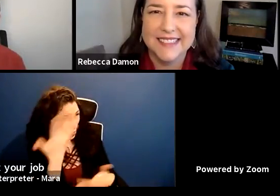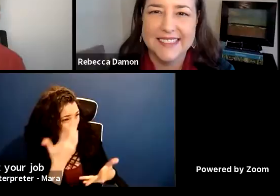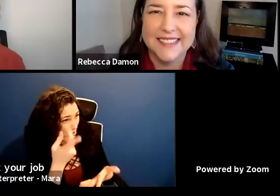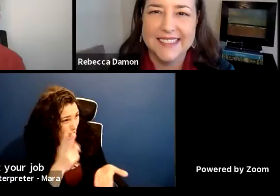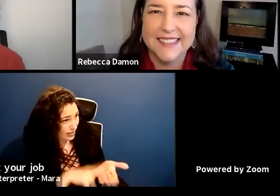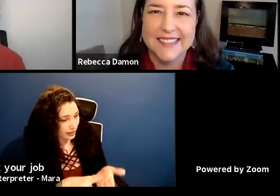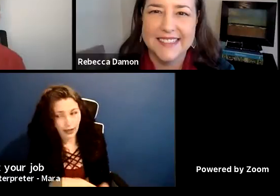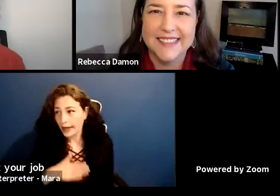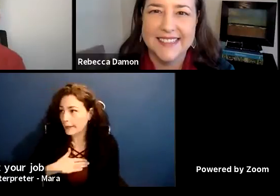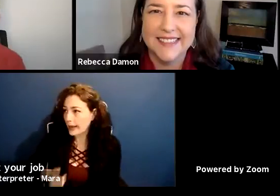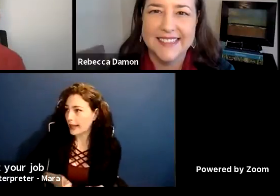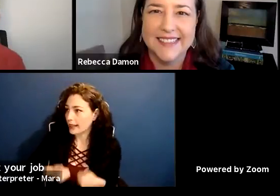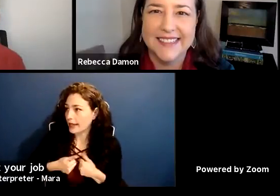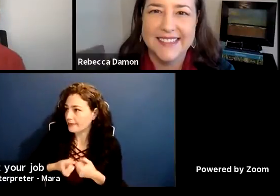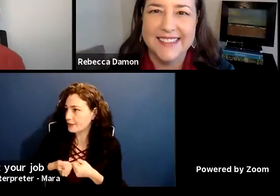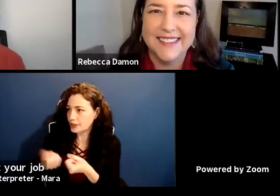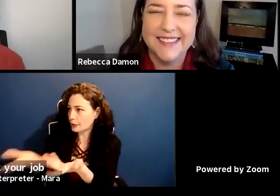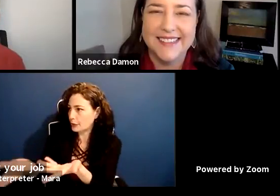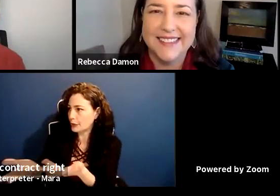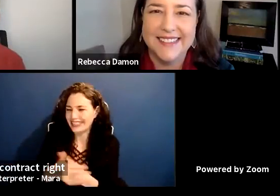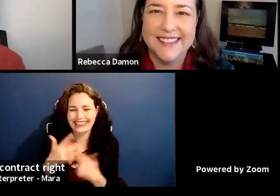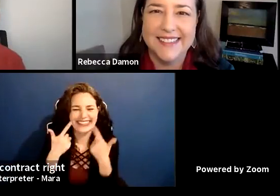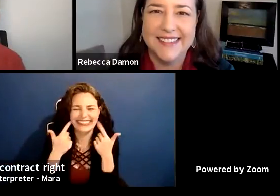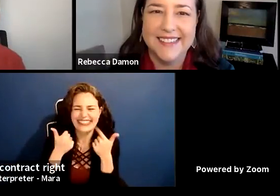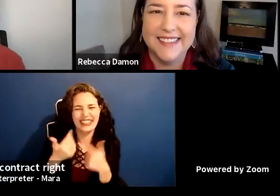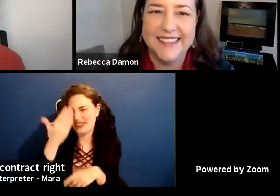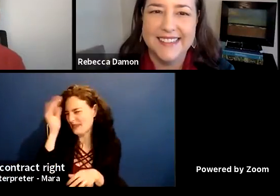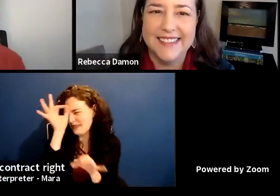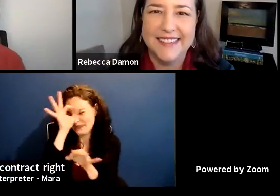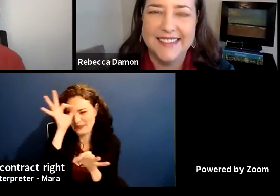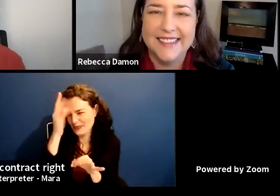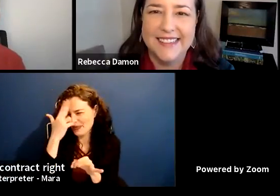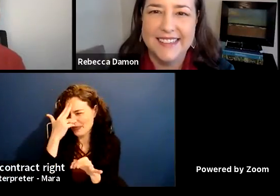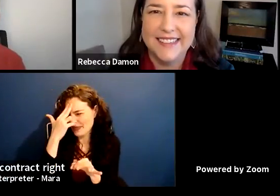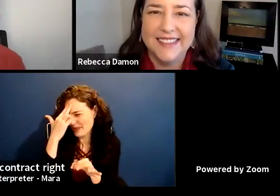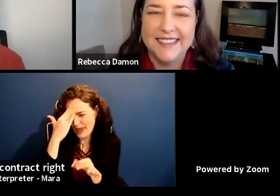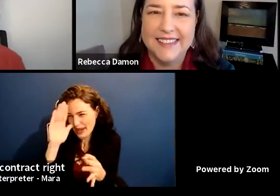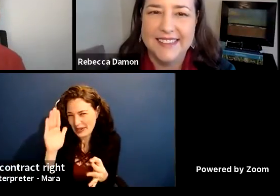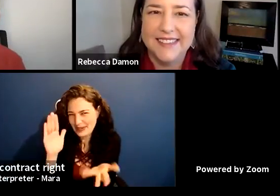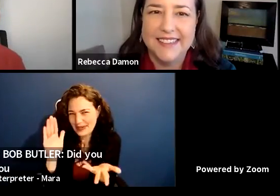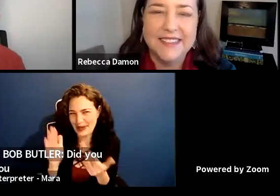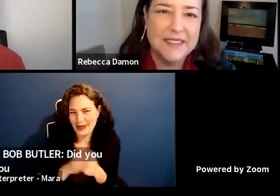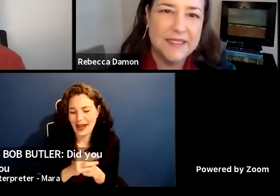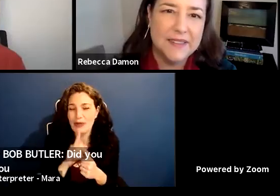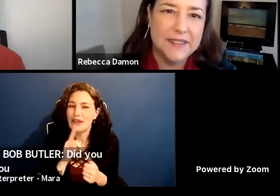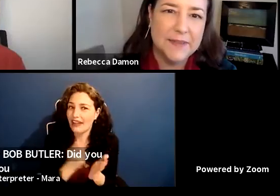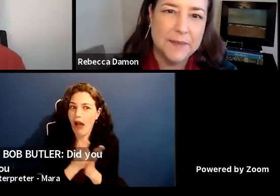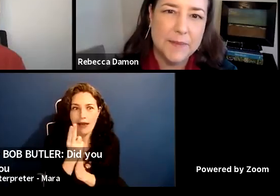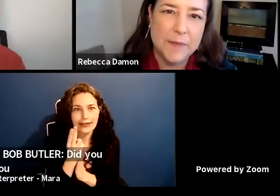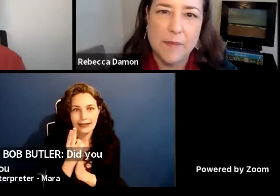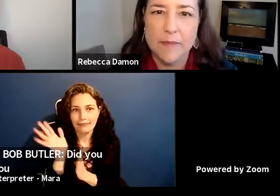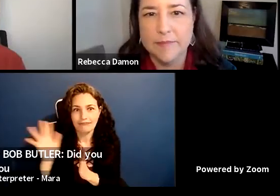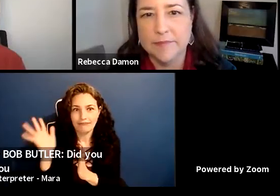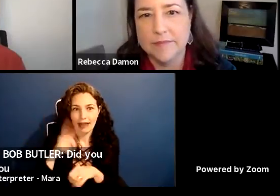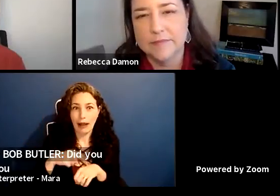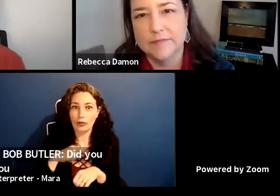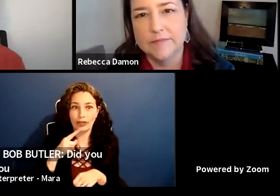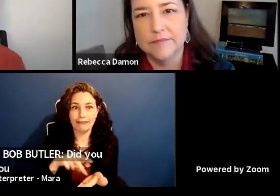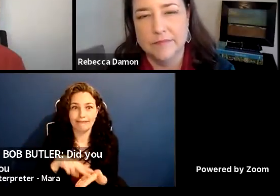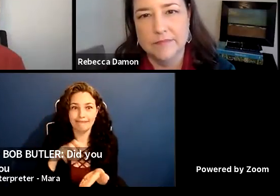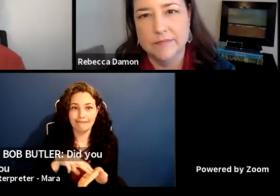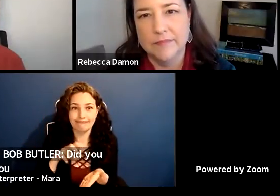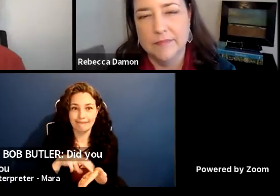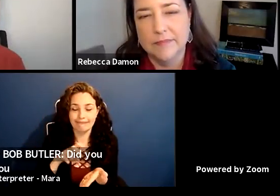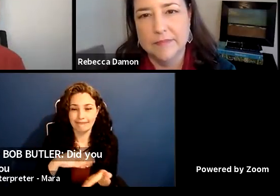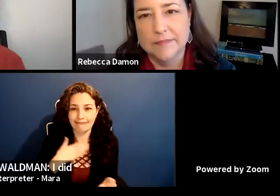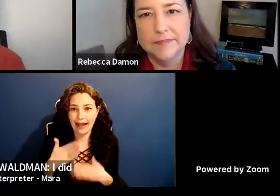My life away? No, I did not. I just, at the time, honestly, I was so happy to be just having a job. I was even just surprised